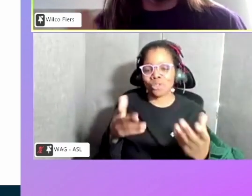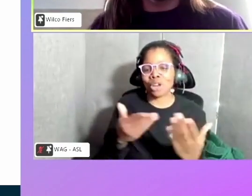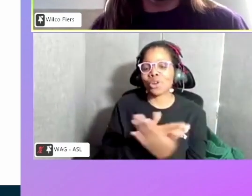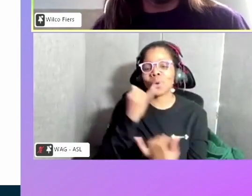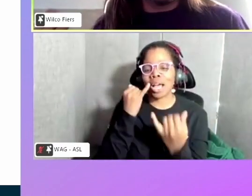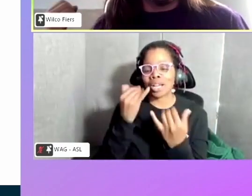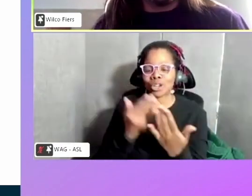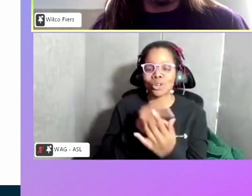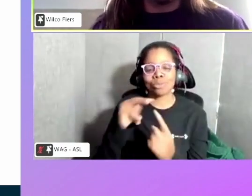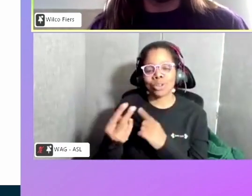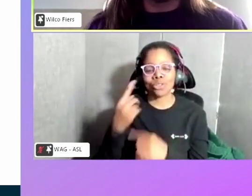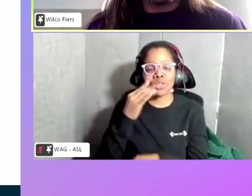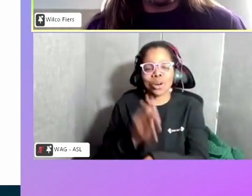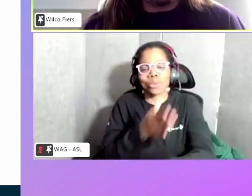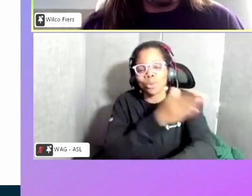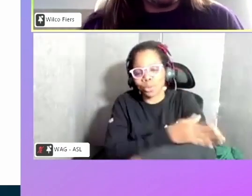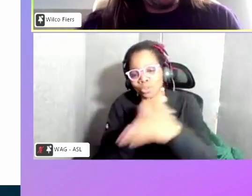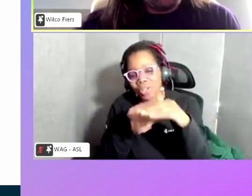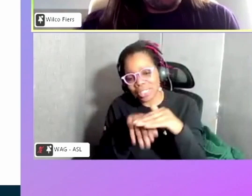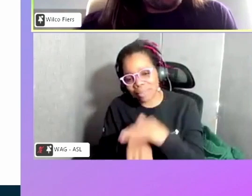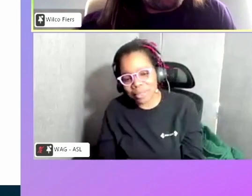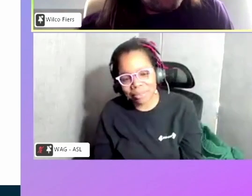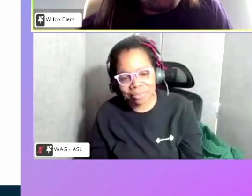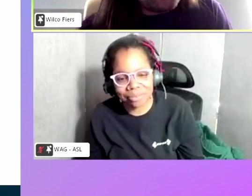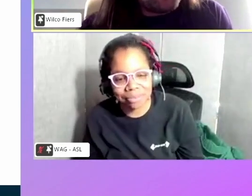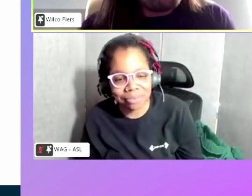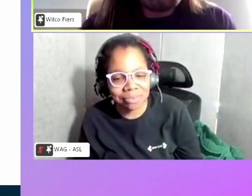and a new way that we can improve on accessibility.